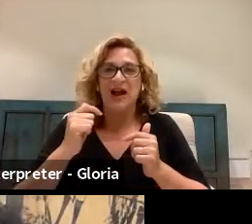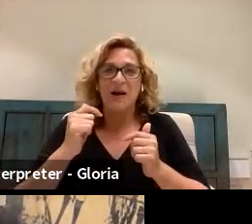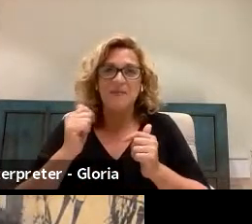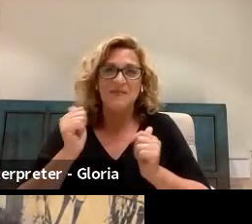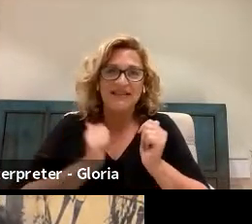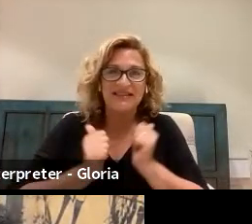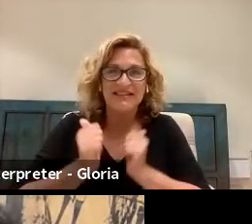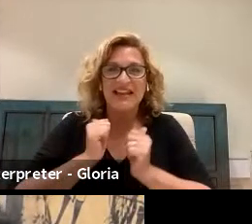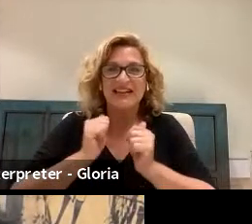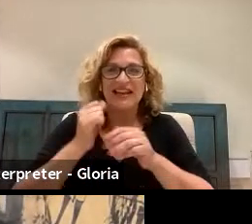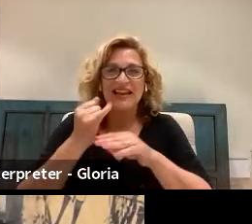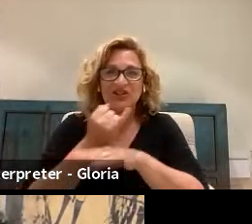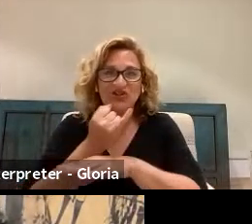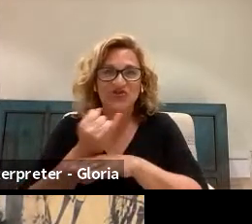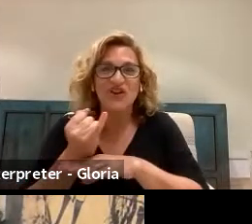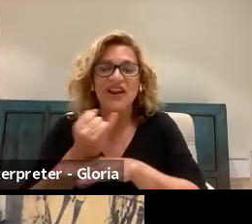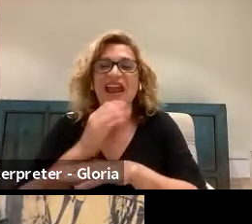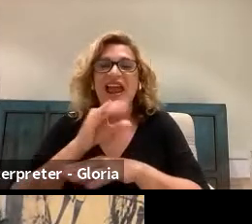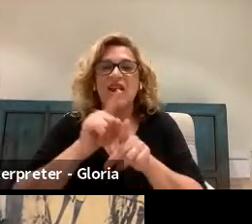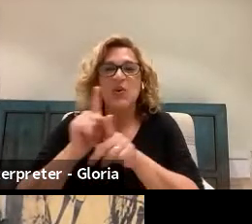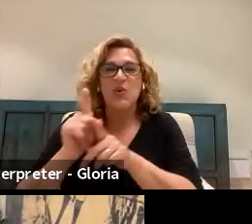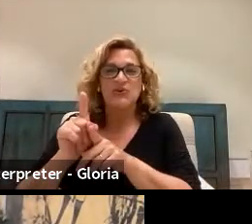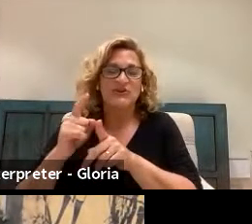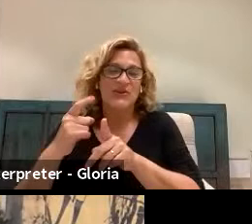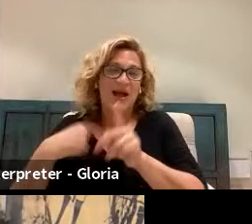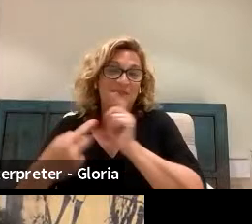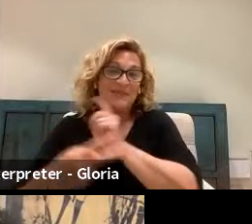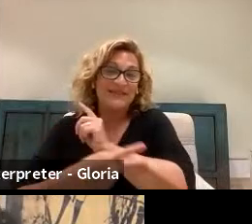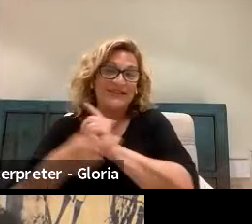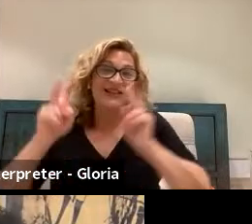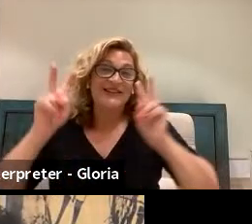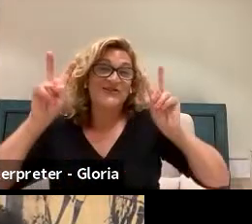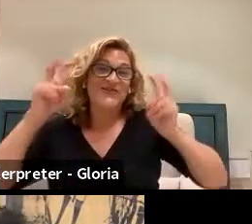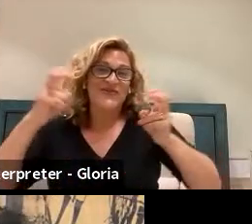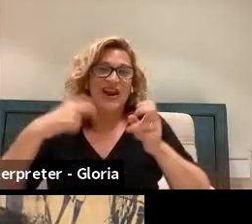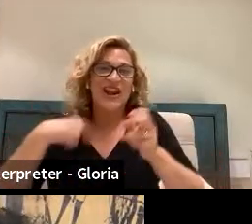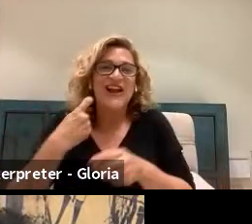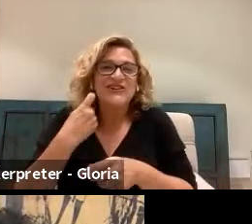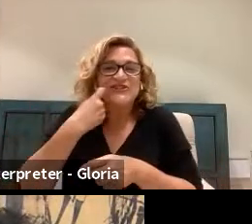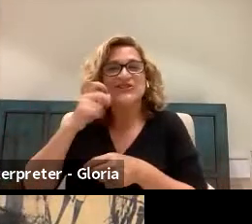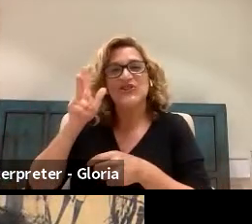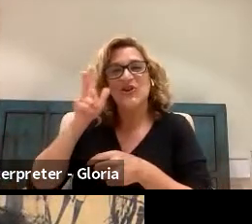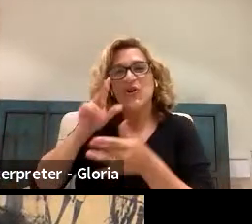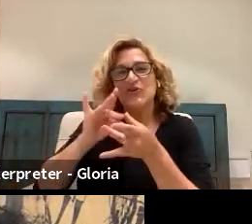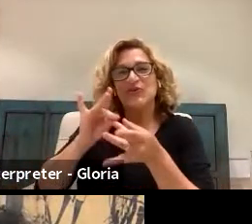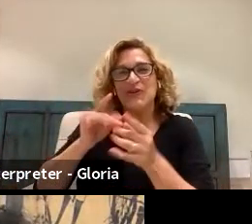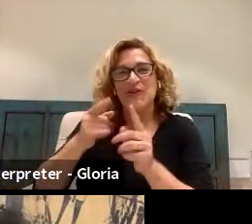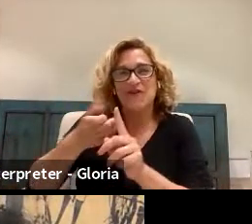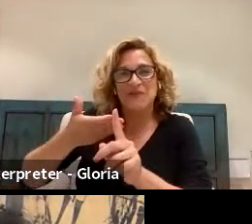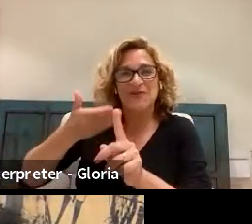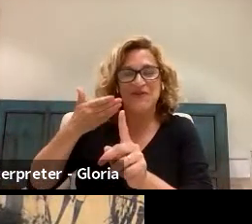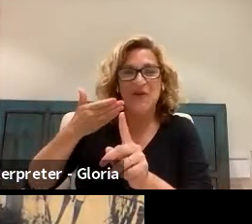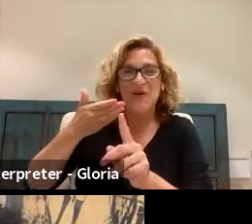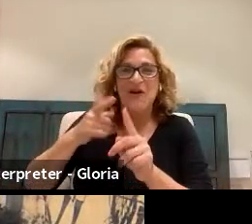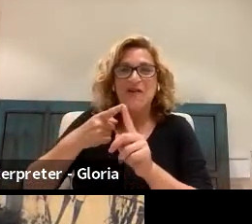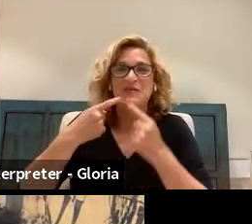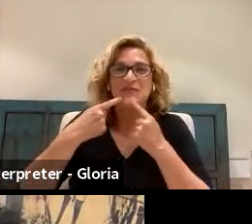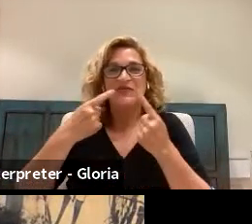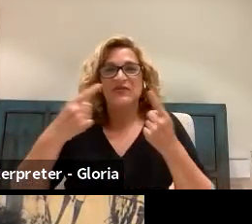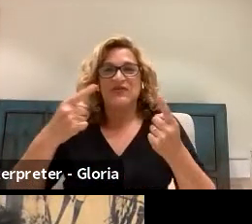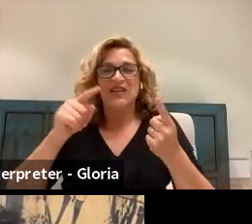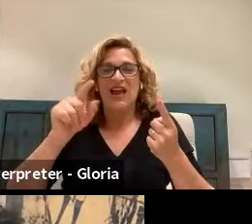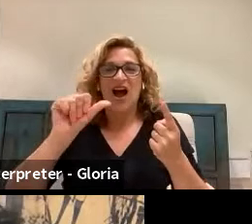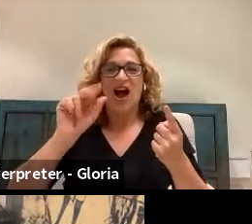I also like to, I'm stealing this phrase that I just heard a couple weeks ago from the amazing, legendary Andre